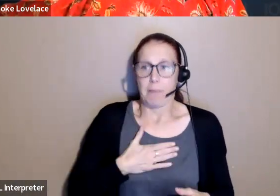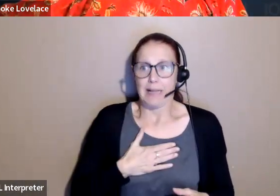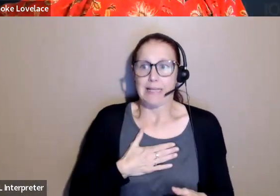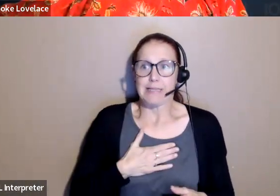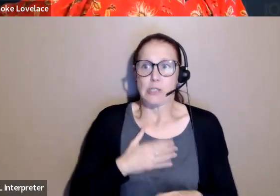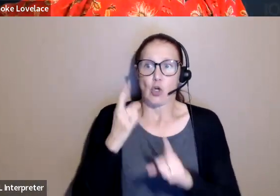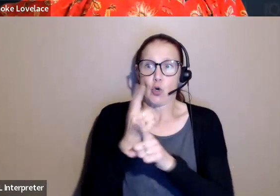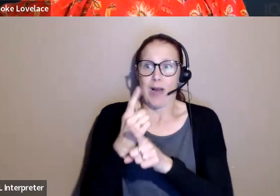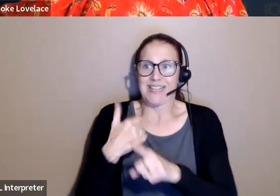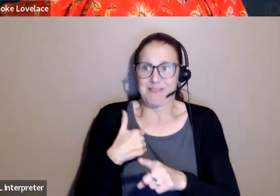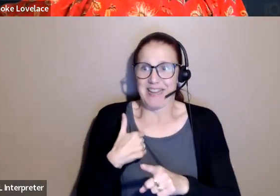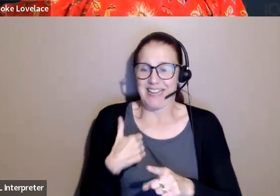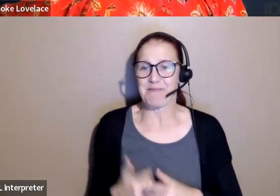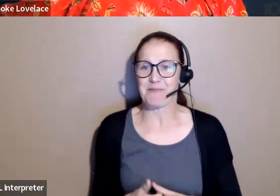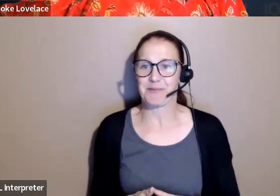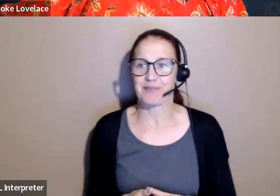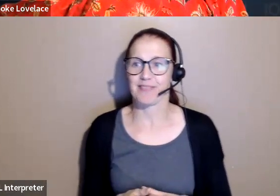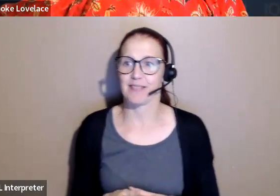anything that needs to be corrected.